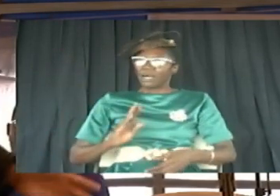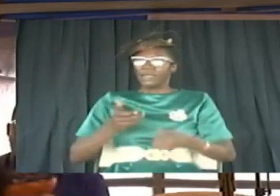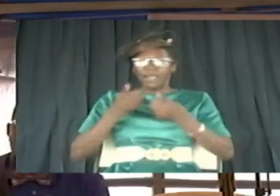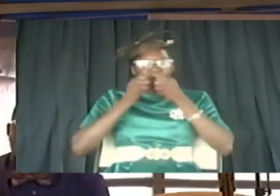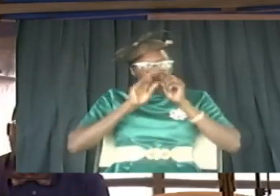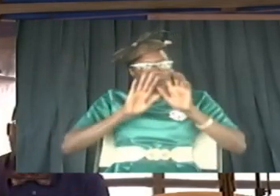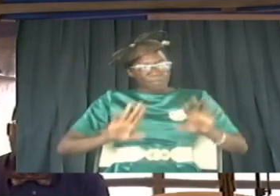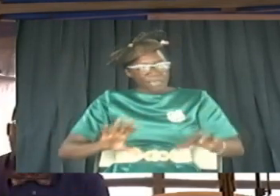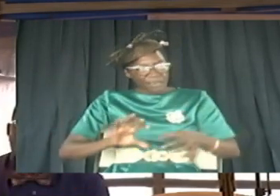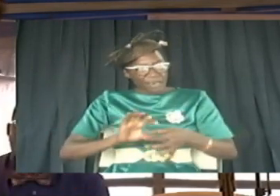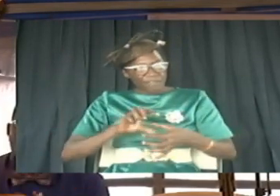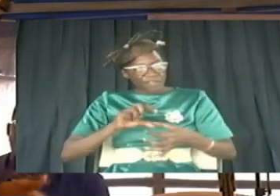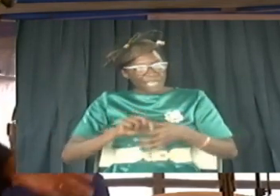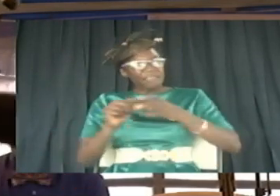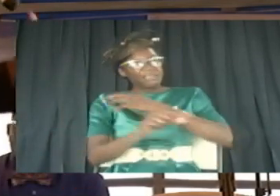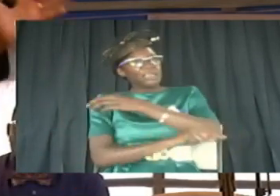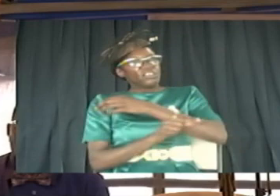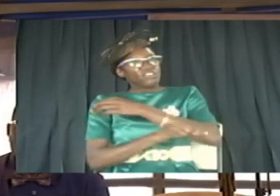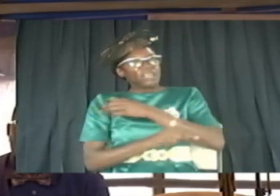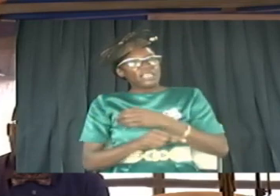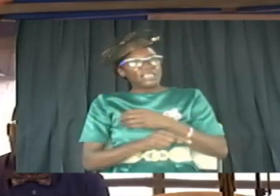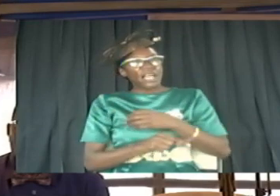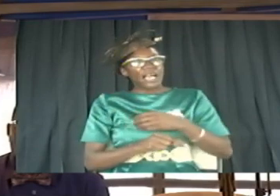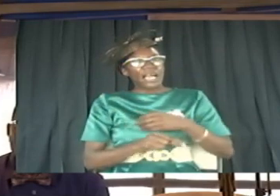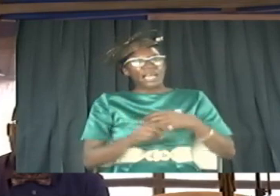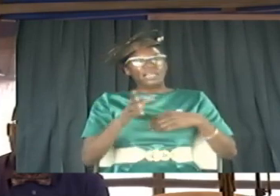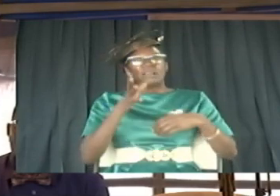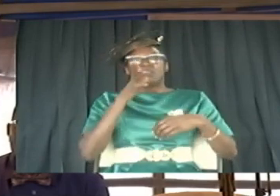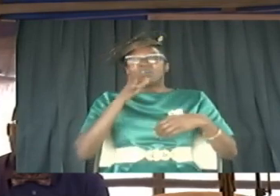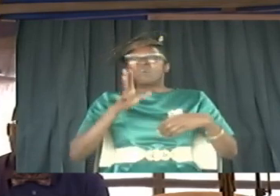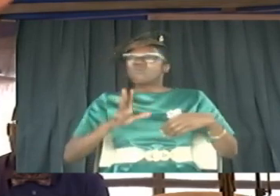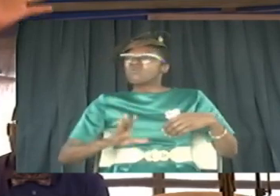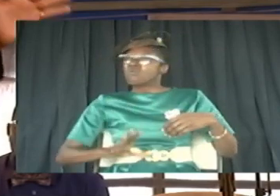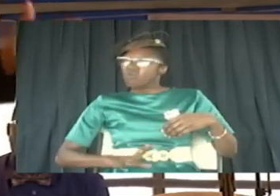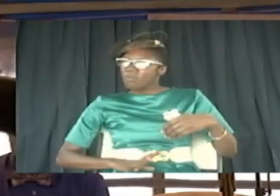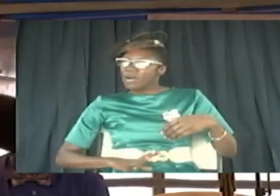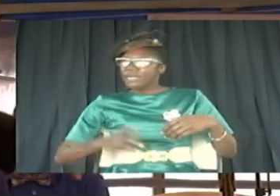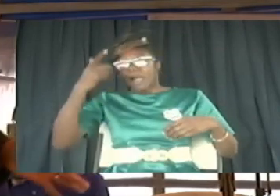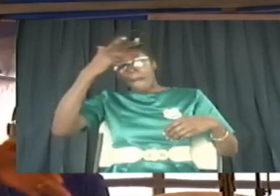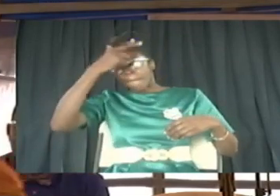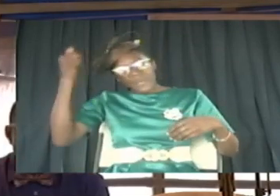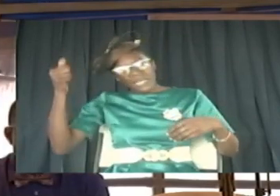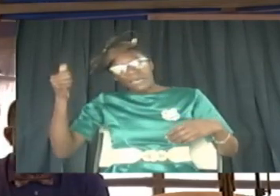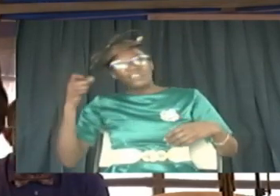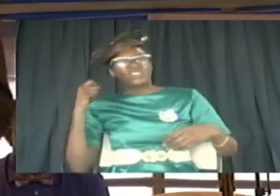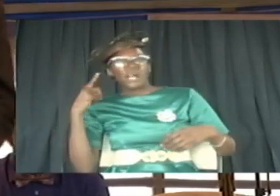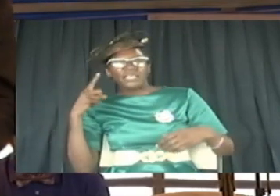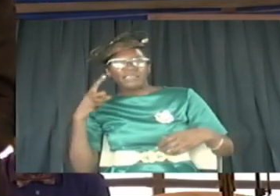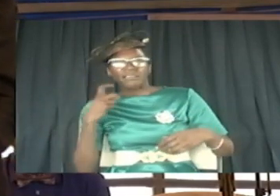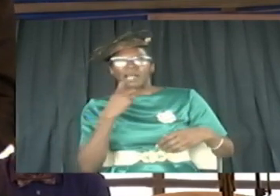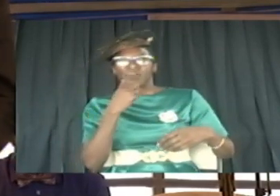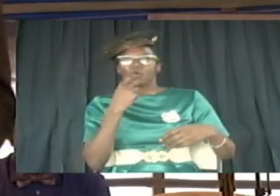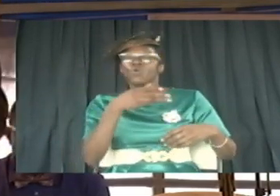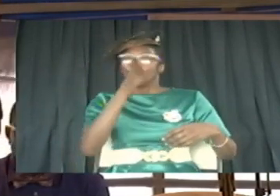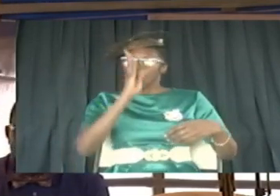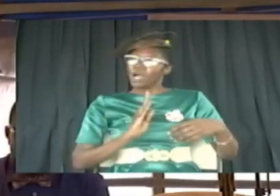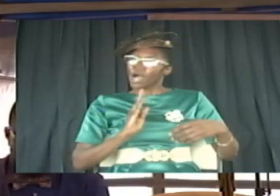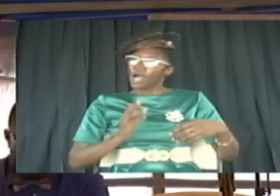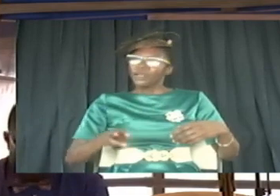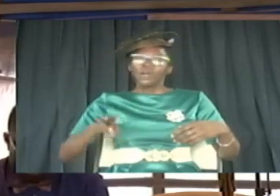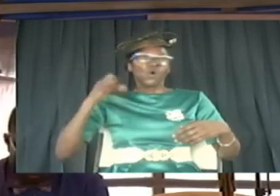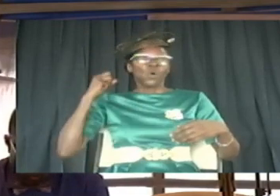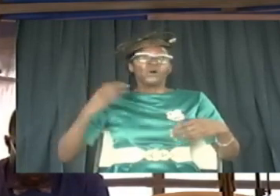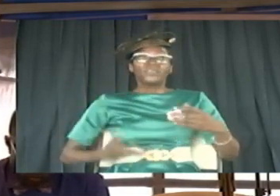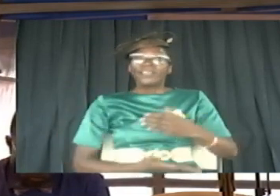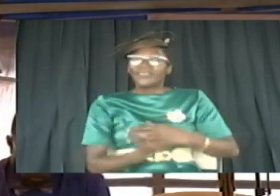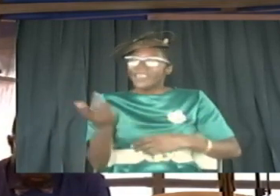Gentile woman, because she understands who God was. There are folks who, when